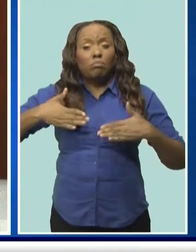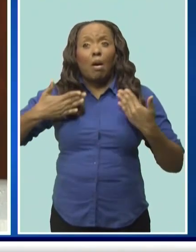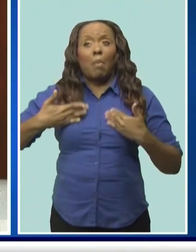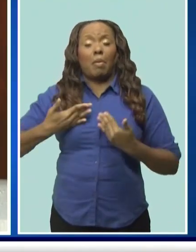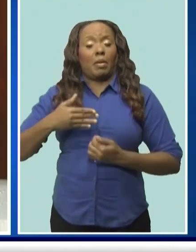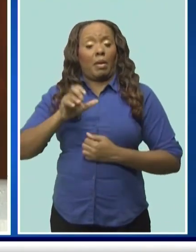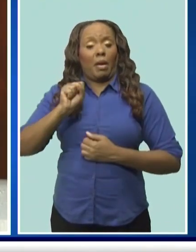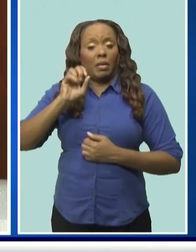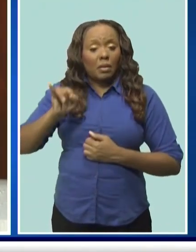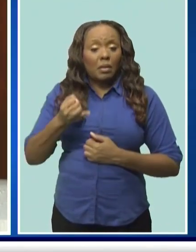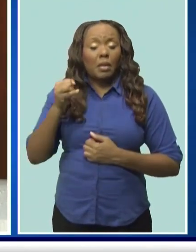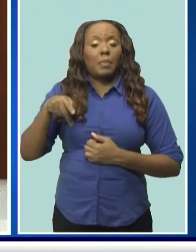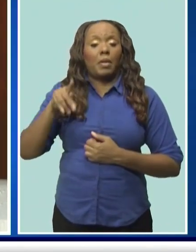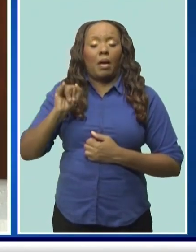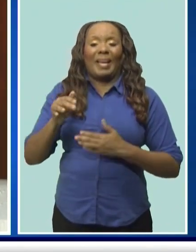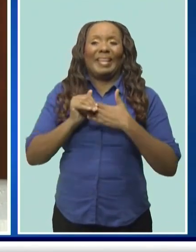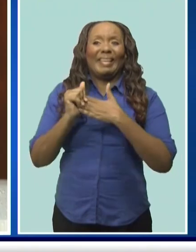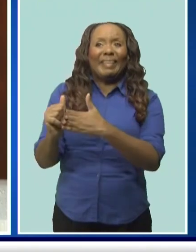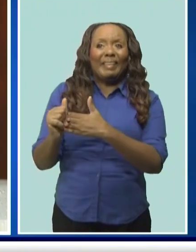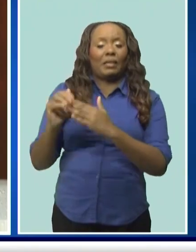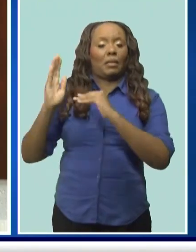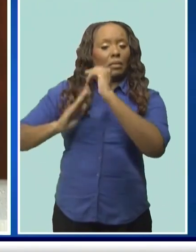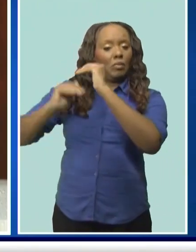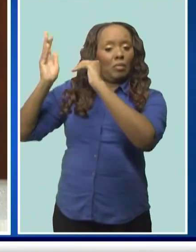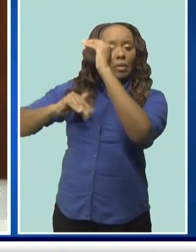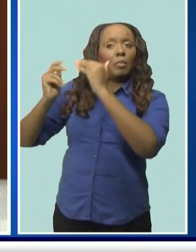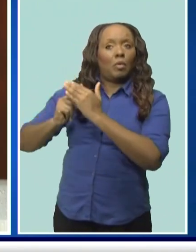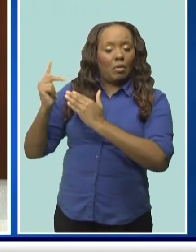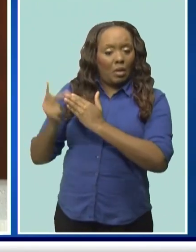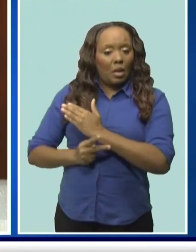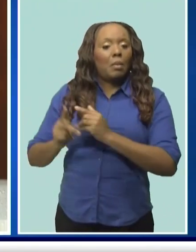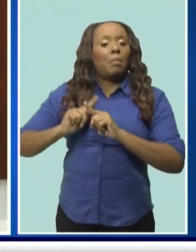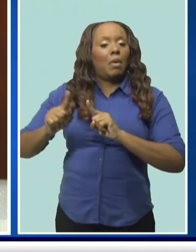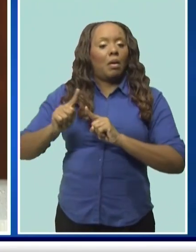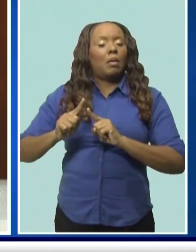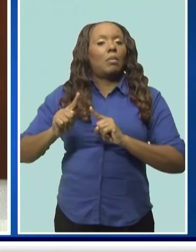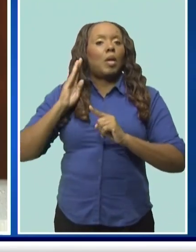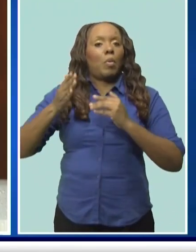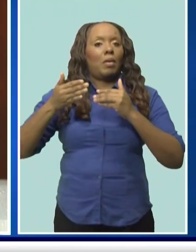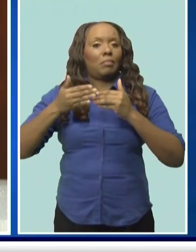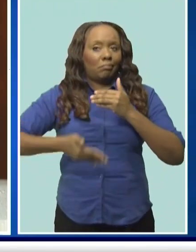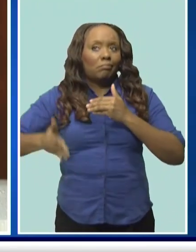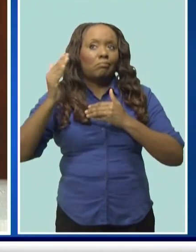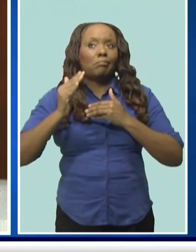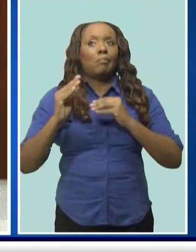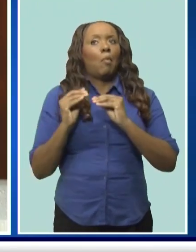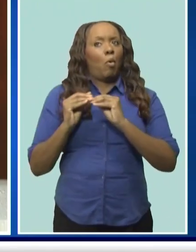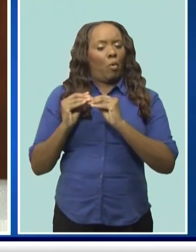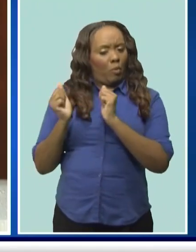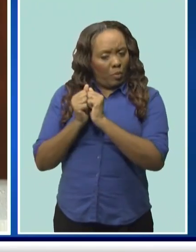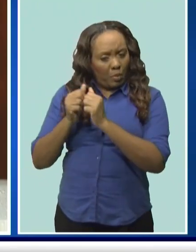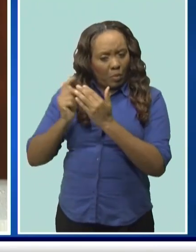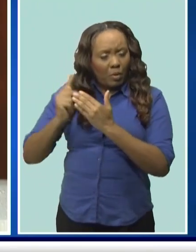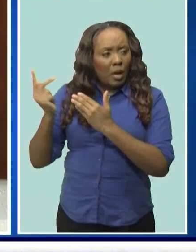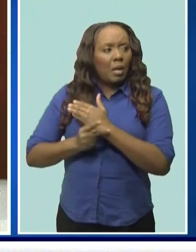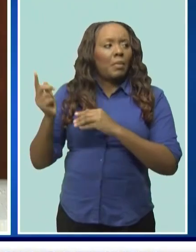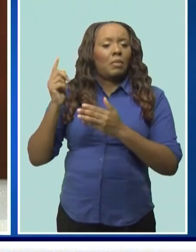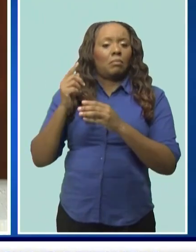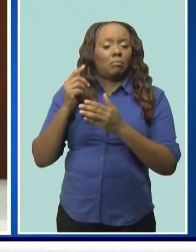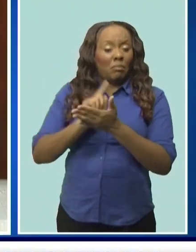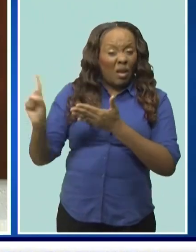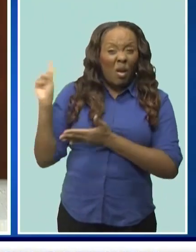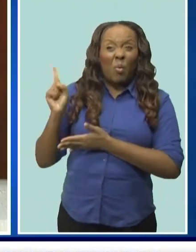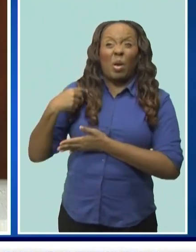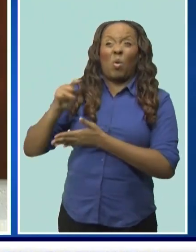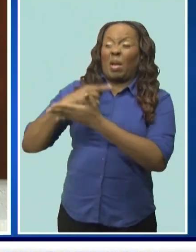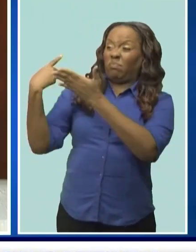able to lead on Construction Gateway. We've just agreed to extend the program even further, just at Cabinet last week. And I think